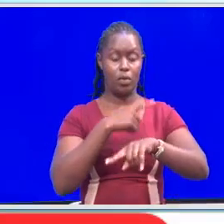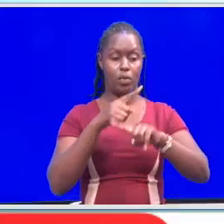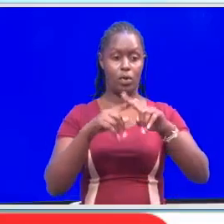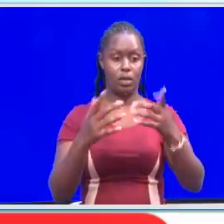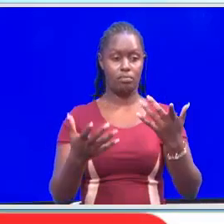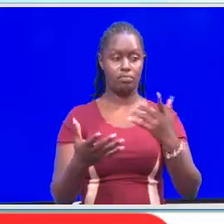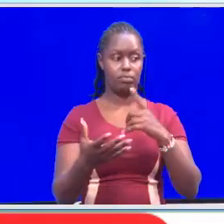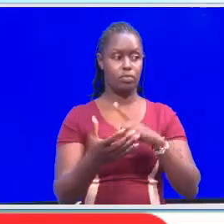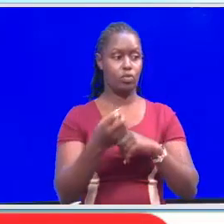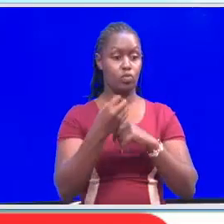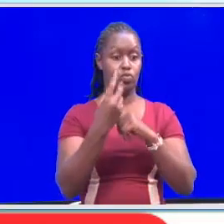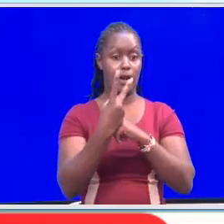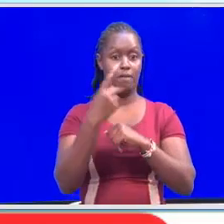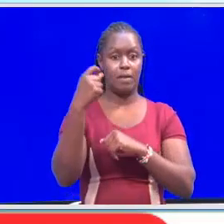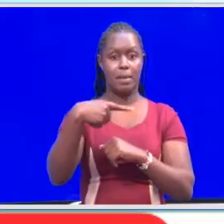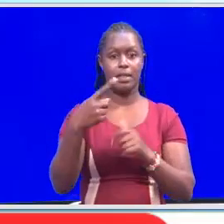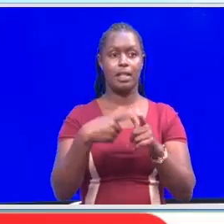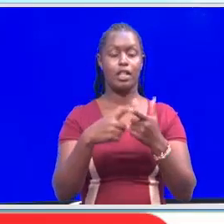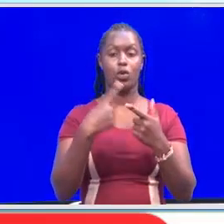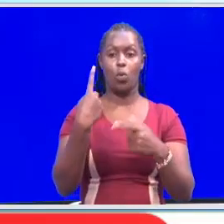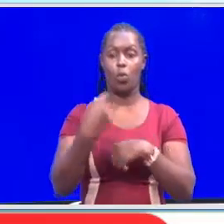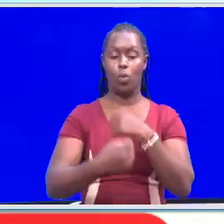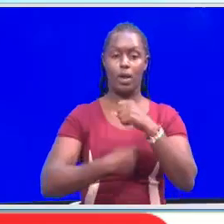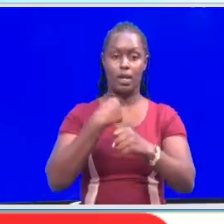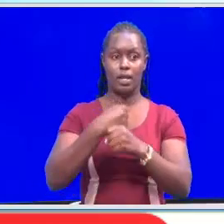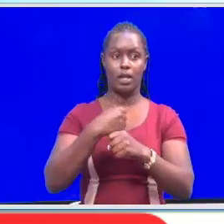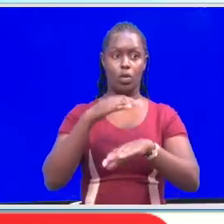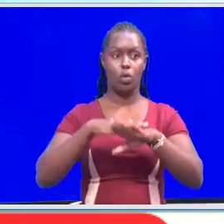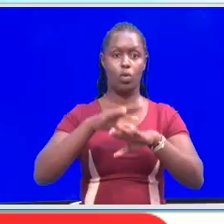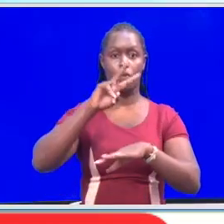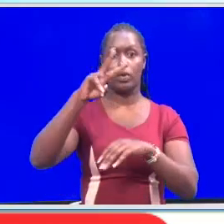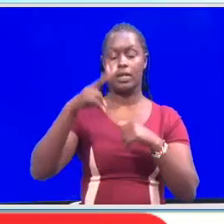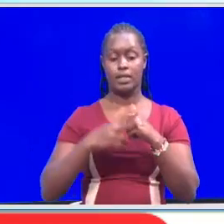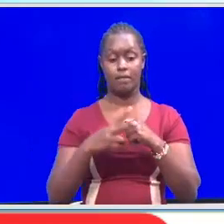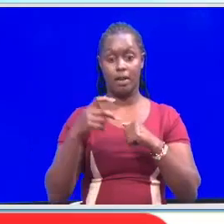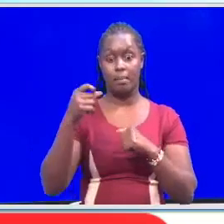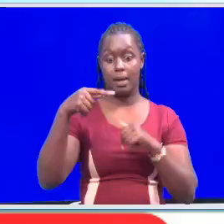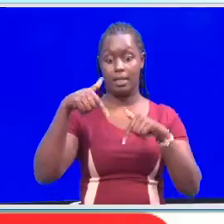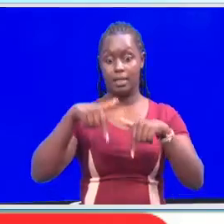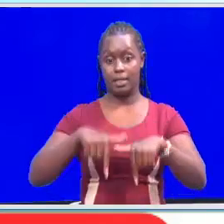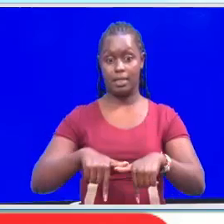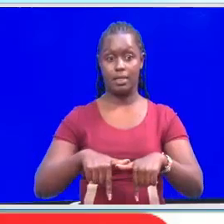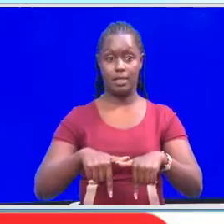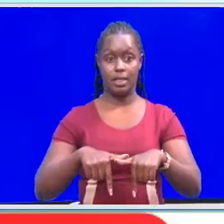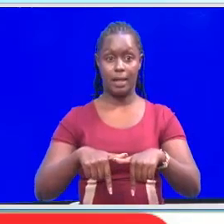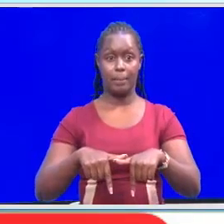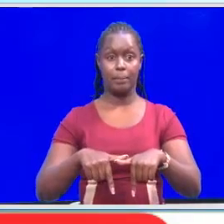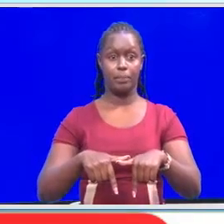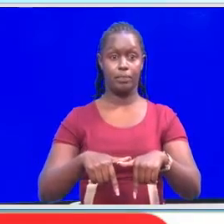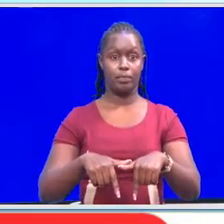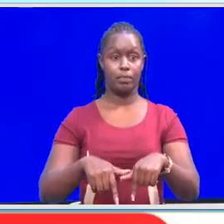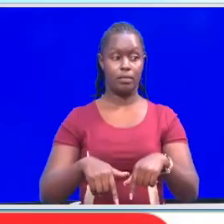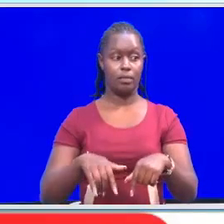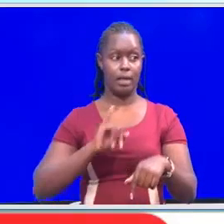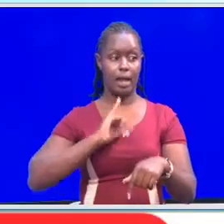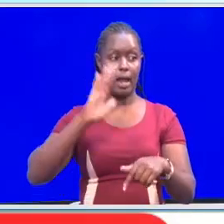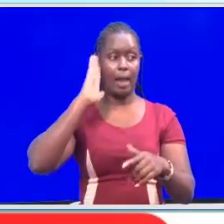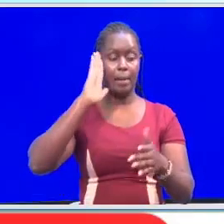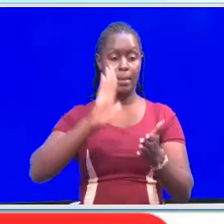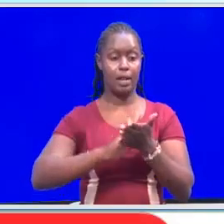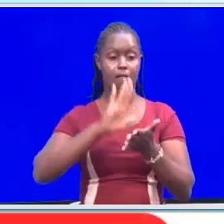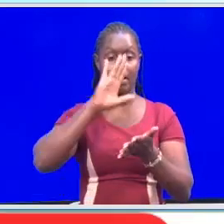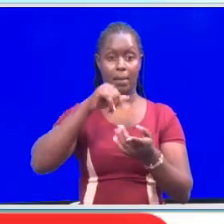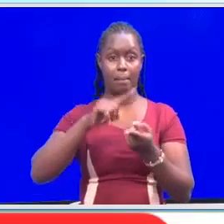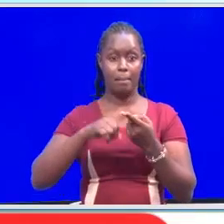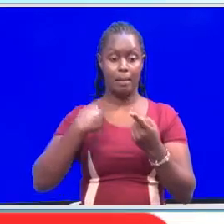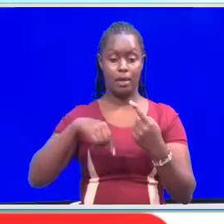months, it will be exactly 1 year on the 27th of this month. Yes. And I believe that by 27th of October,